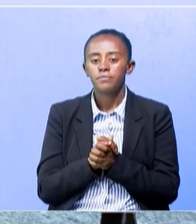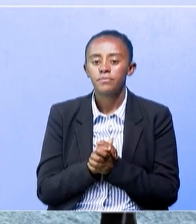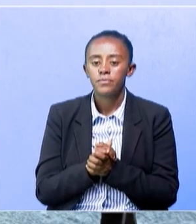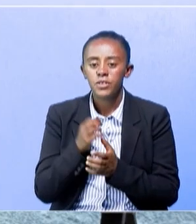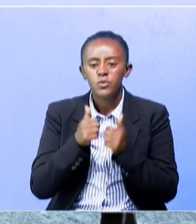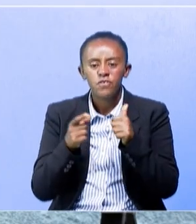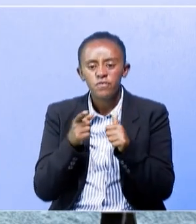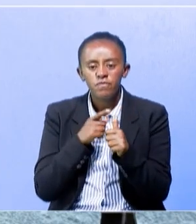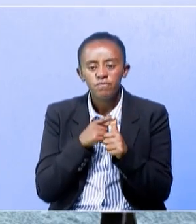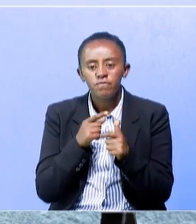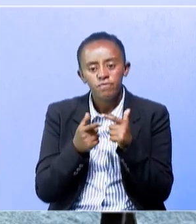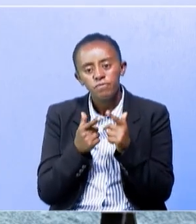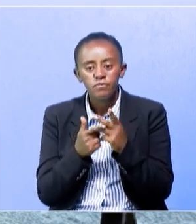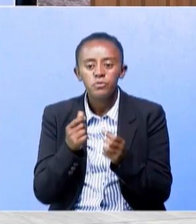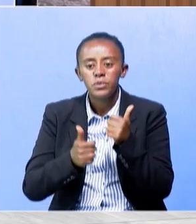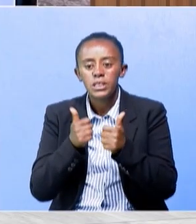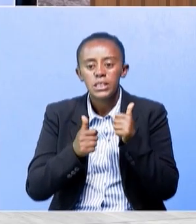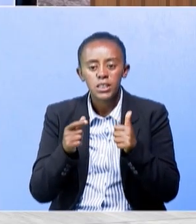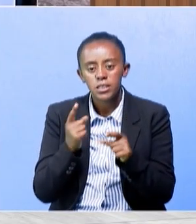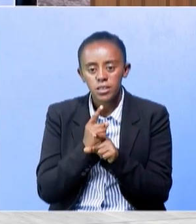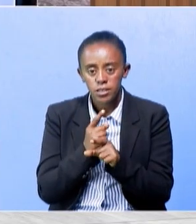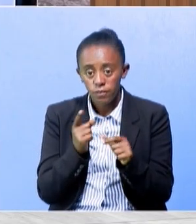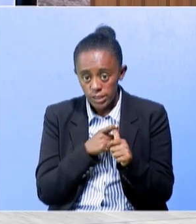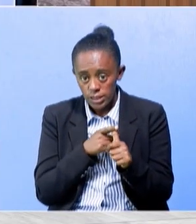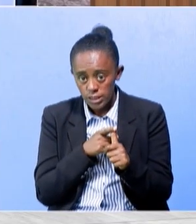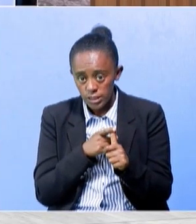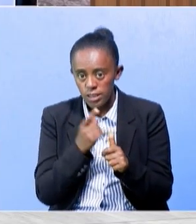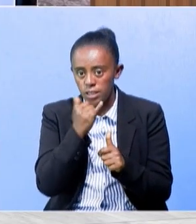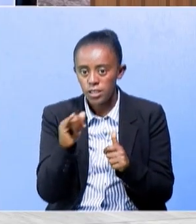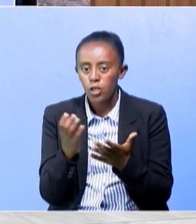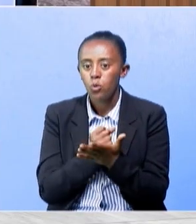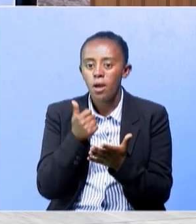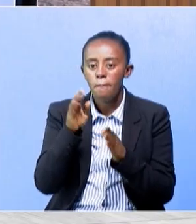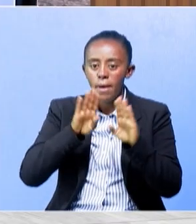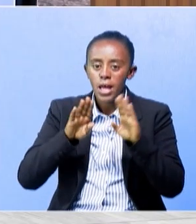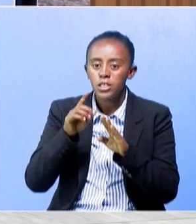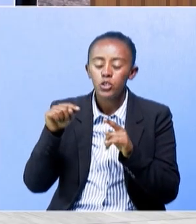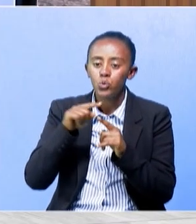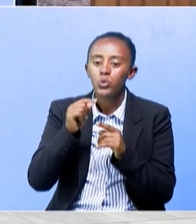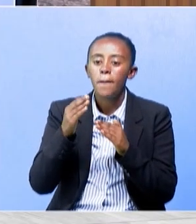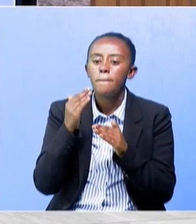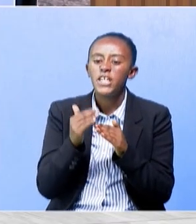Which will be the correct order? The first one, they took a bus to the beach.